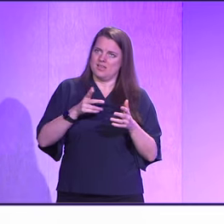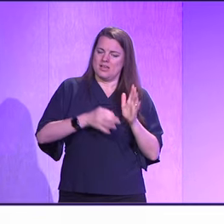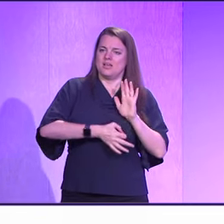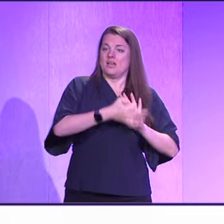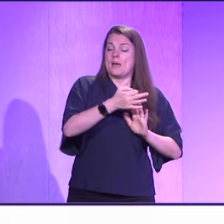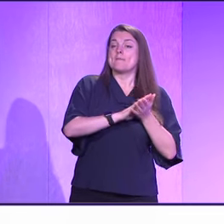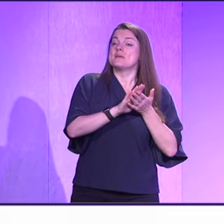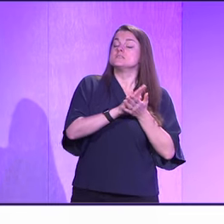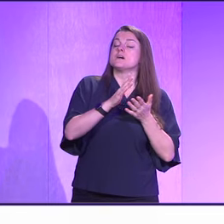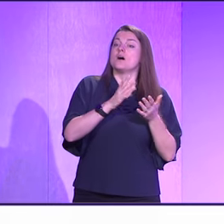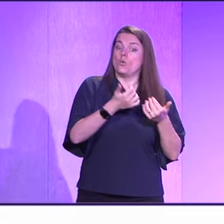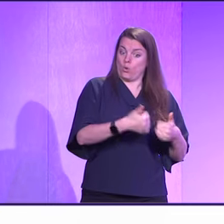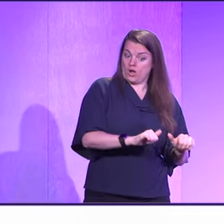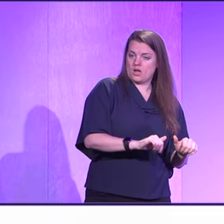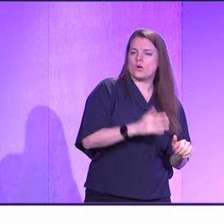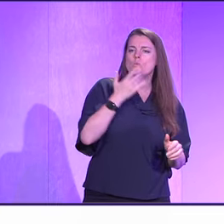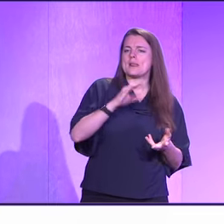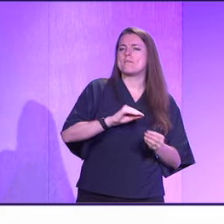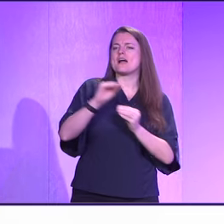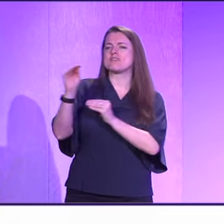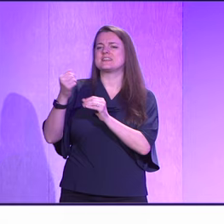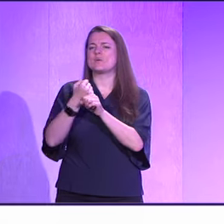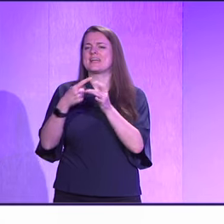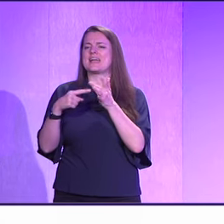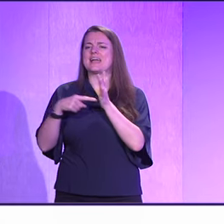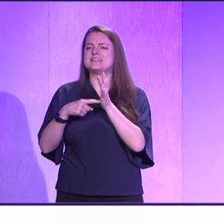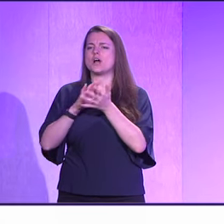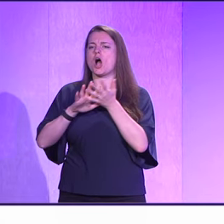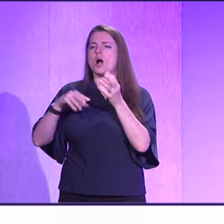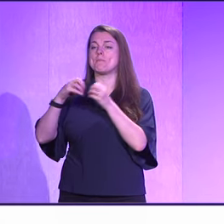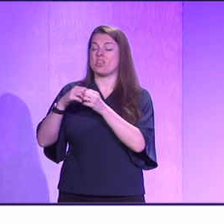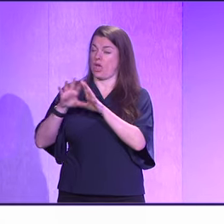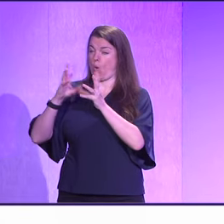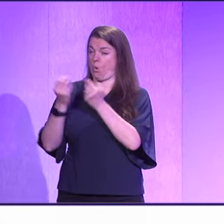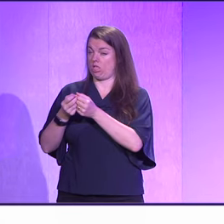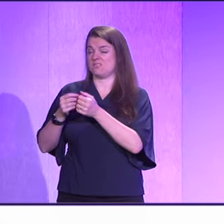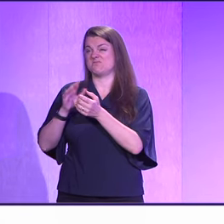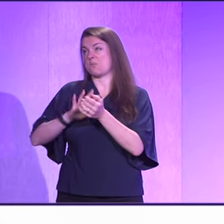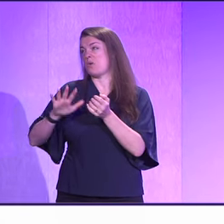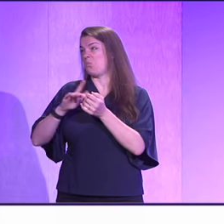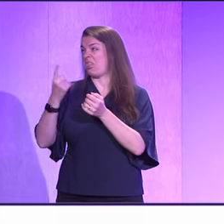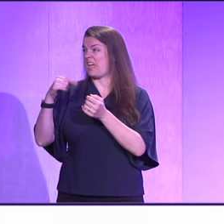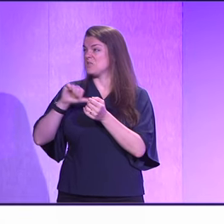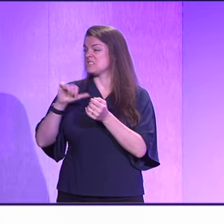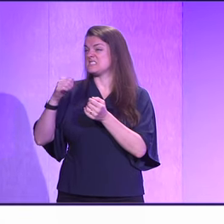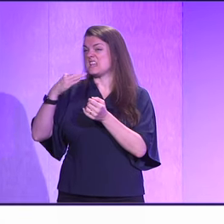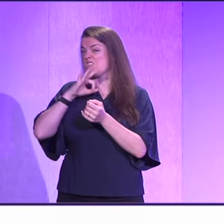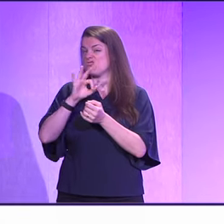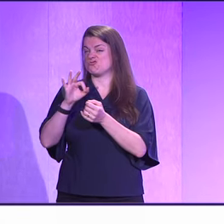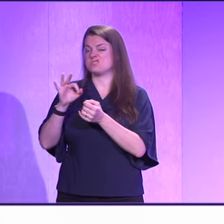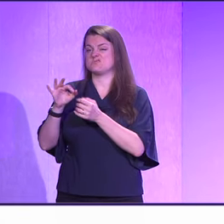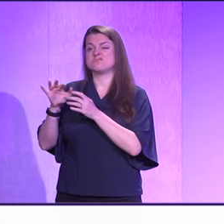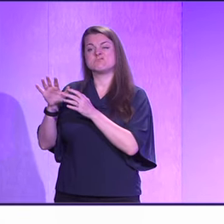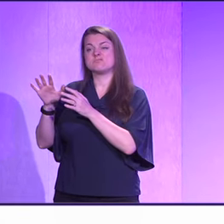When it came to migrating this organization to GitHub, we did exactly the same thing. So their entire GitHub, they're sitting around 1,700 repos right now,